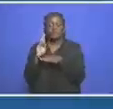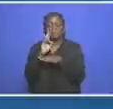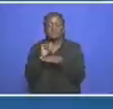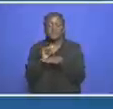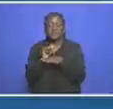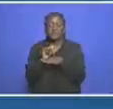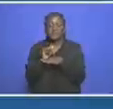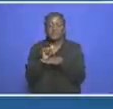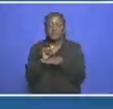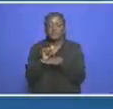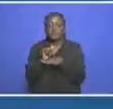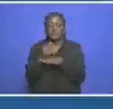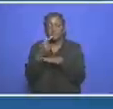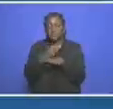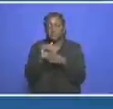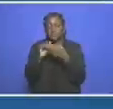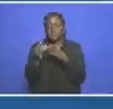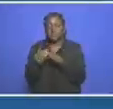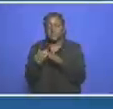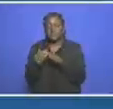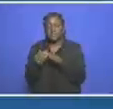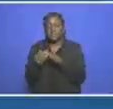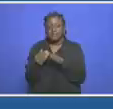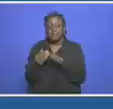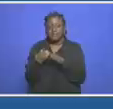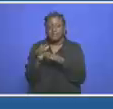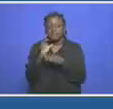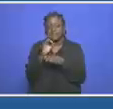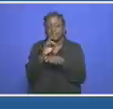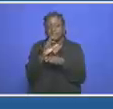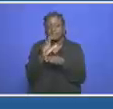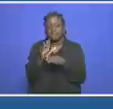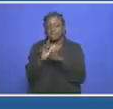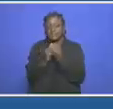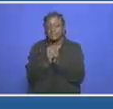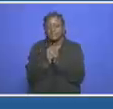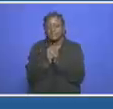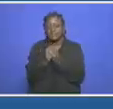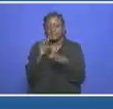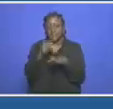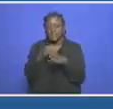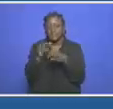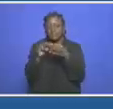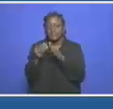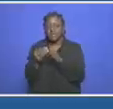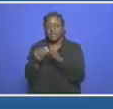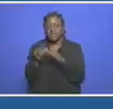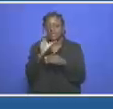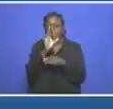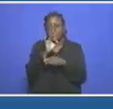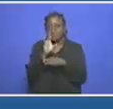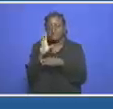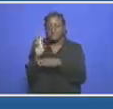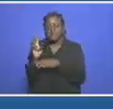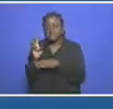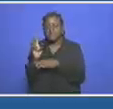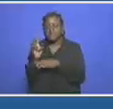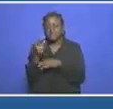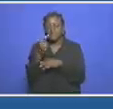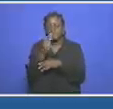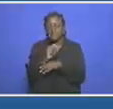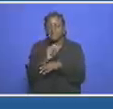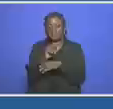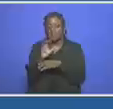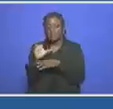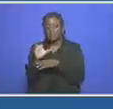84, 85 in Rigate Island, Clarence Sound, Long Island, Crooked Island, Betsy Bay, 86, Atlas, 86, Matthewtown, Niagara, 86, and the